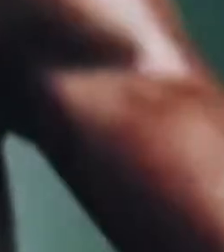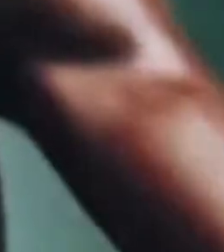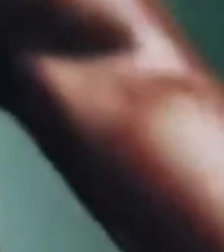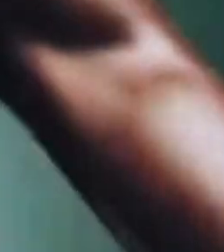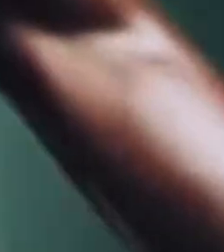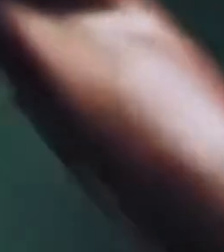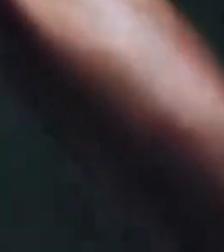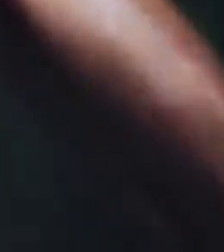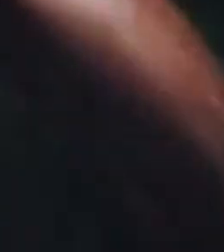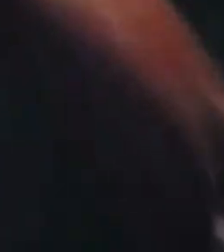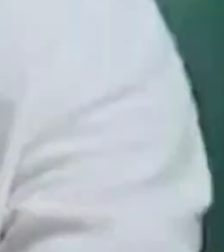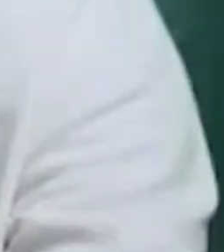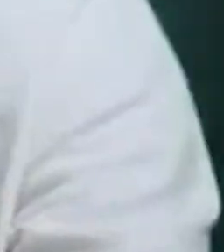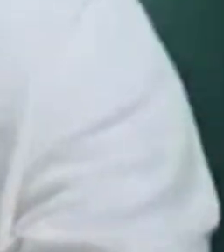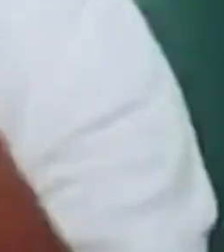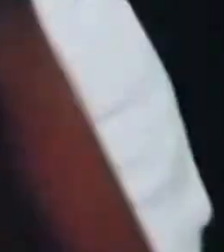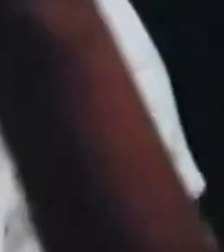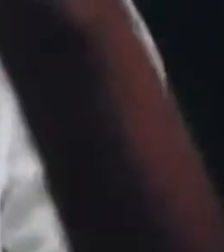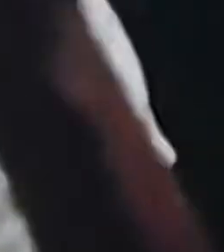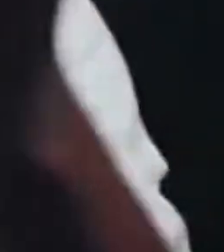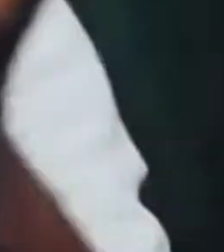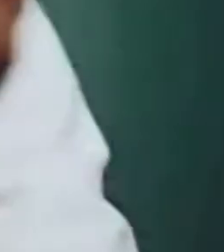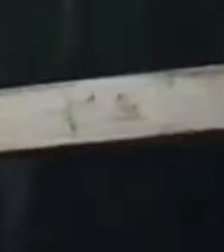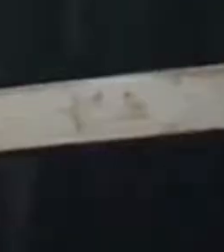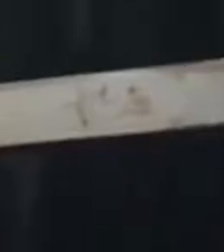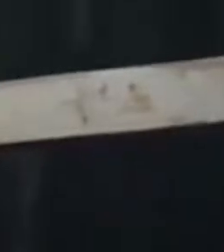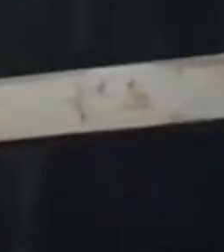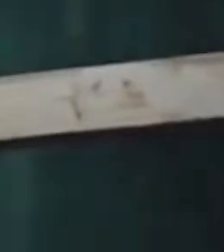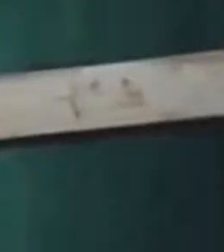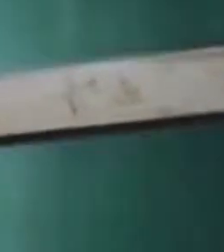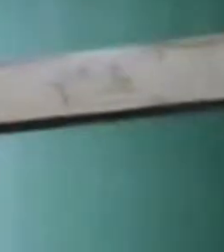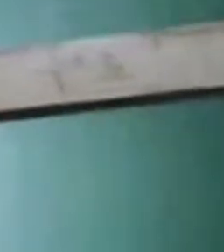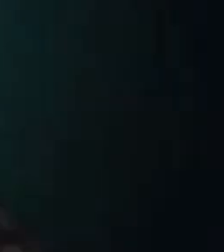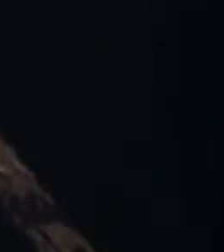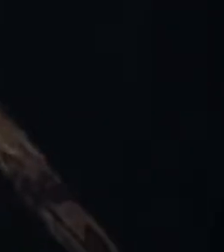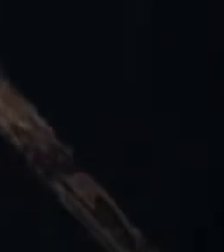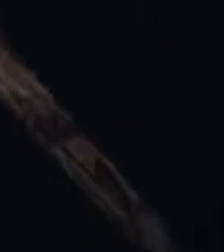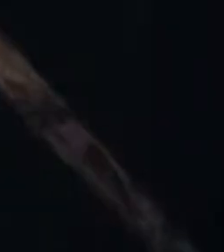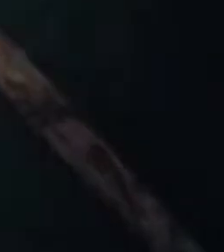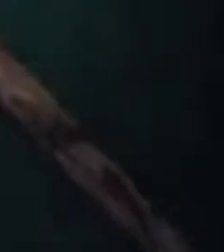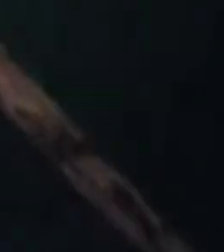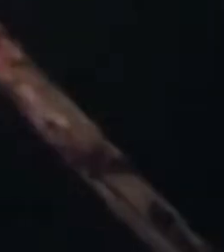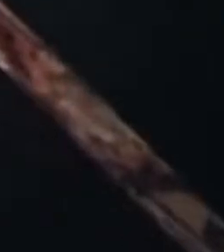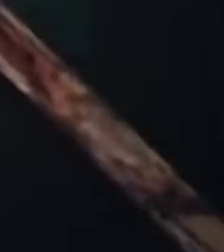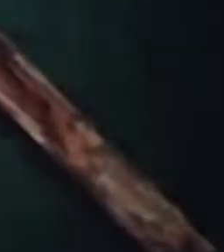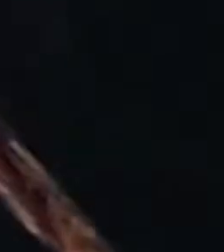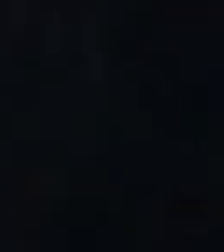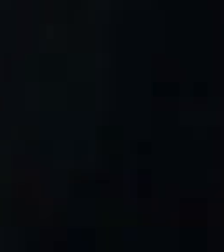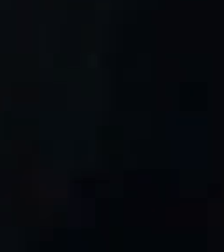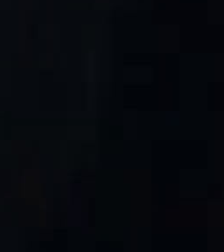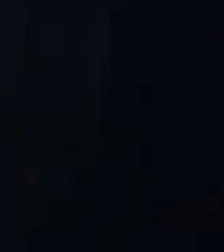Mexican chili, body moody, piri, I'm a feelings, yata diri, them just got that